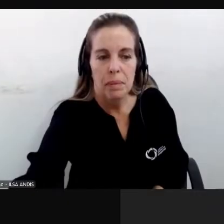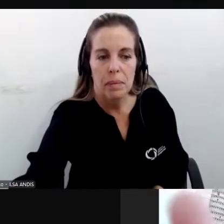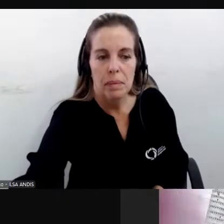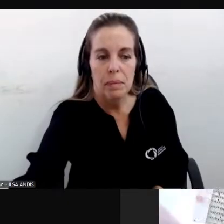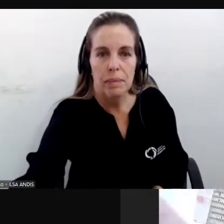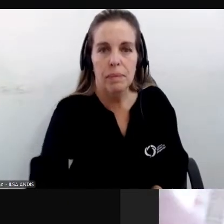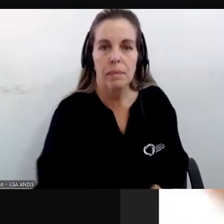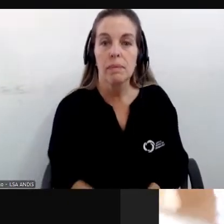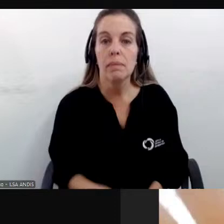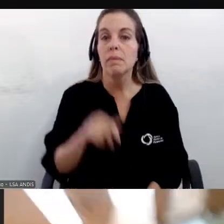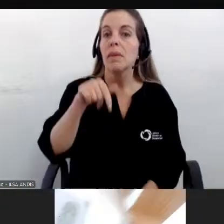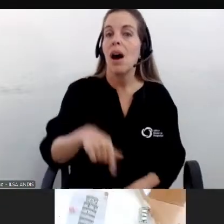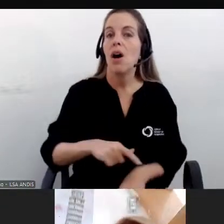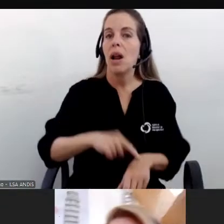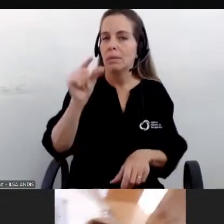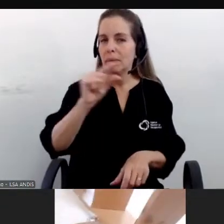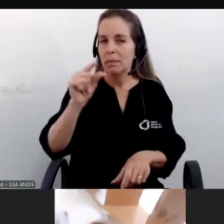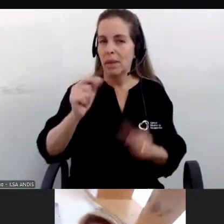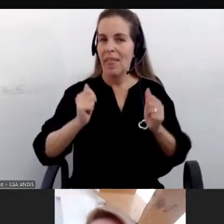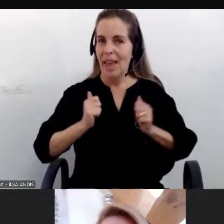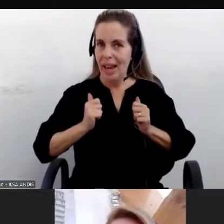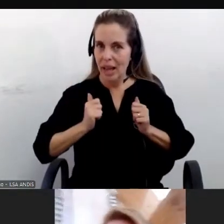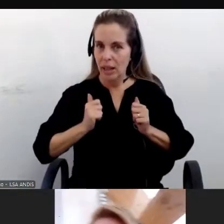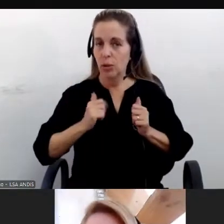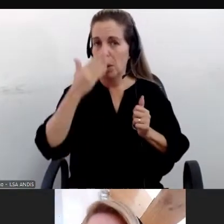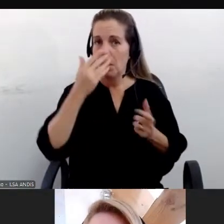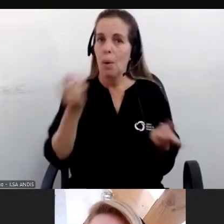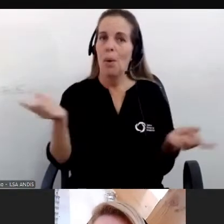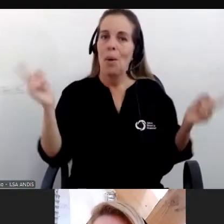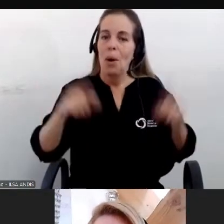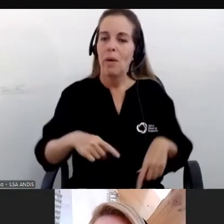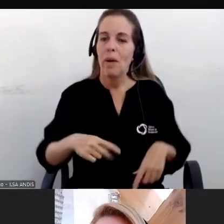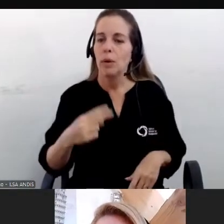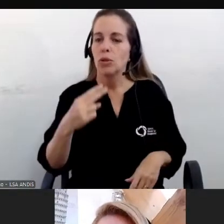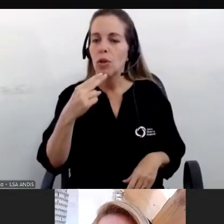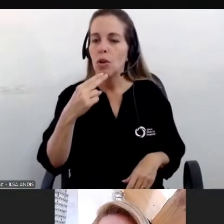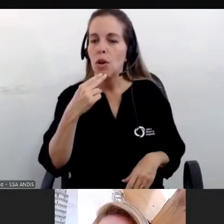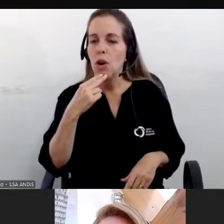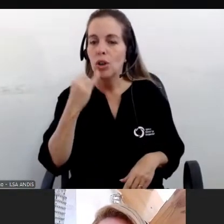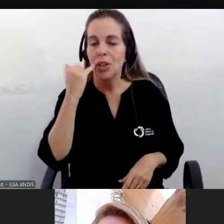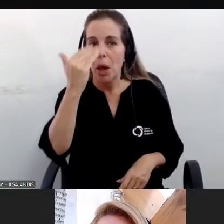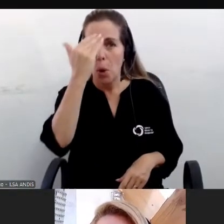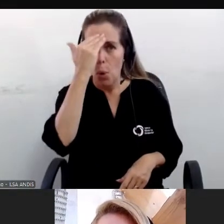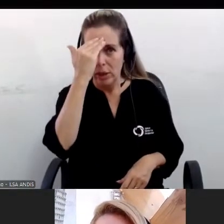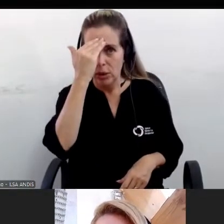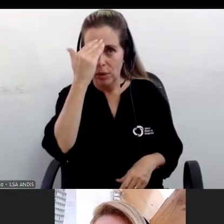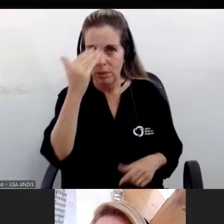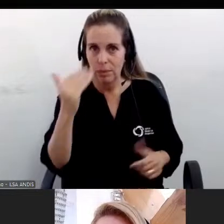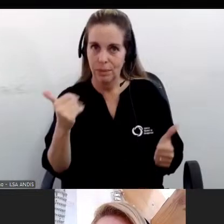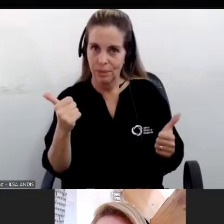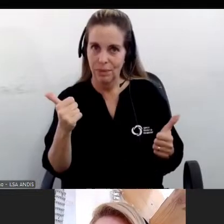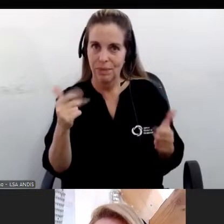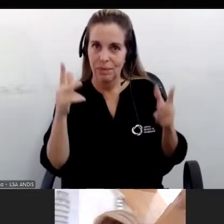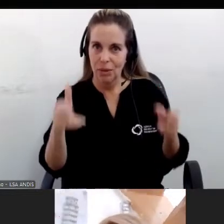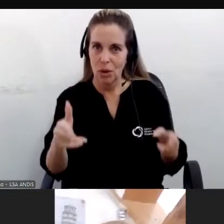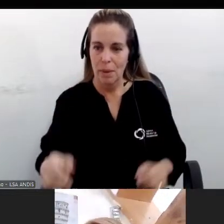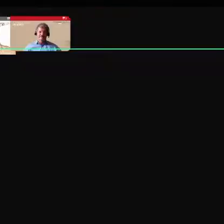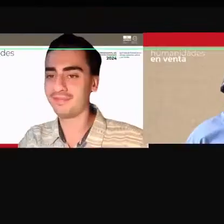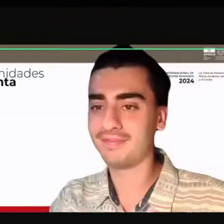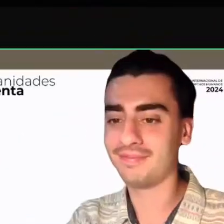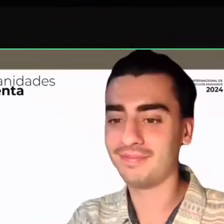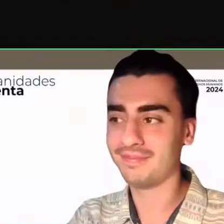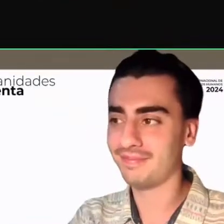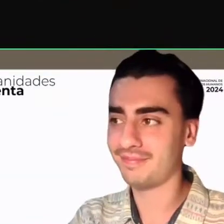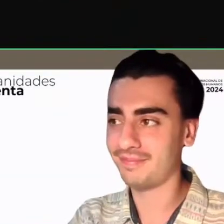three speakers. And right now we are going to take a break and we're going to be back at 11:15 for our